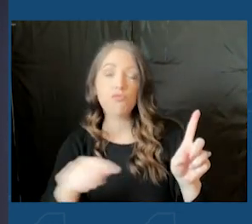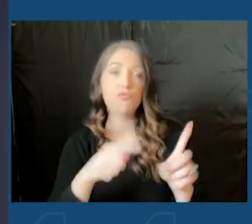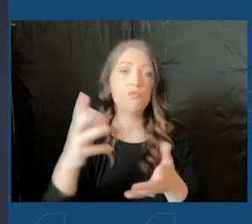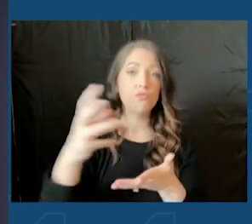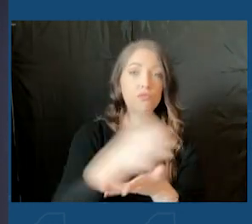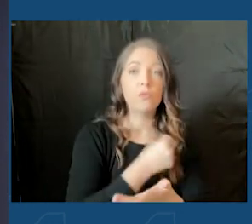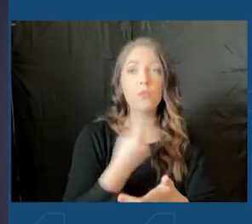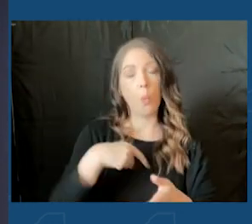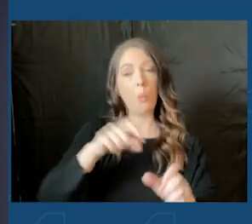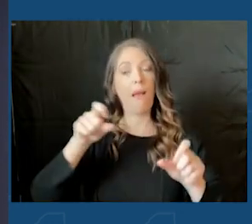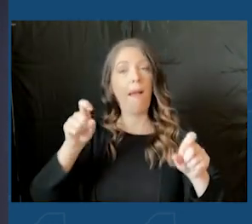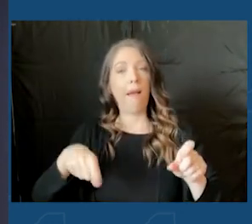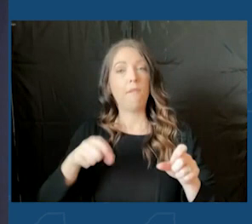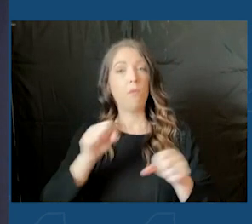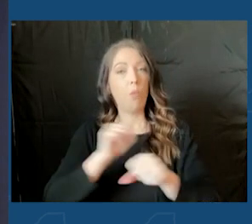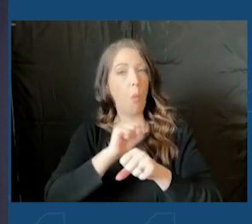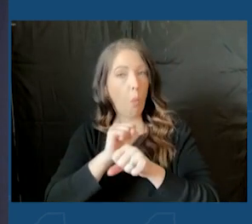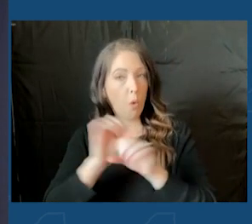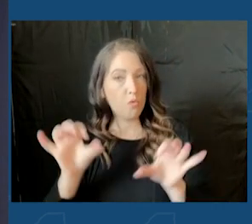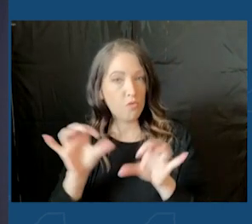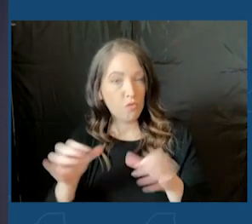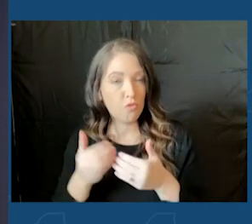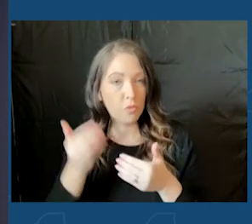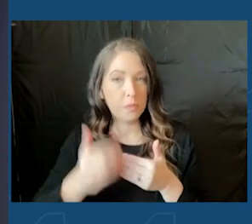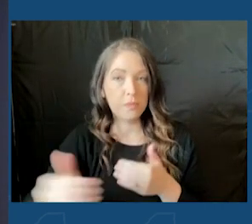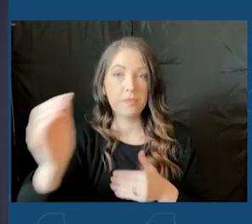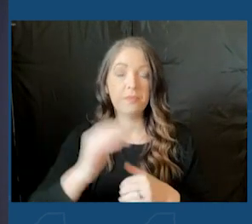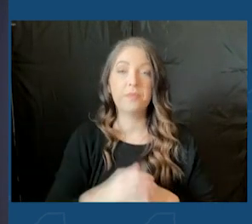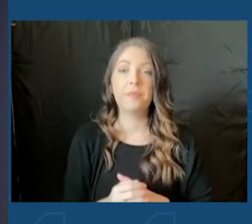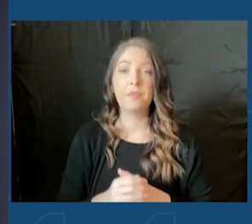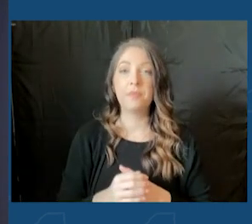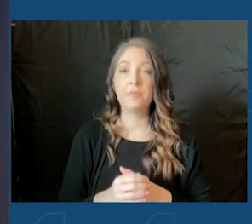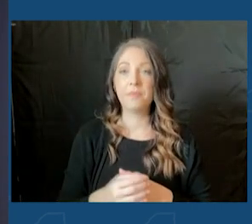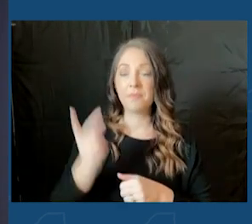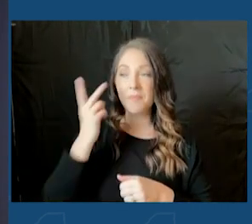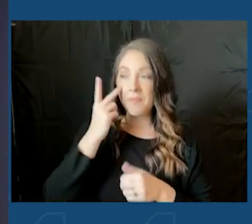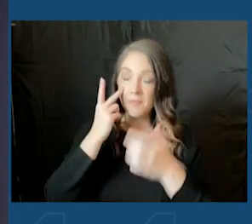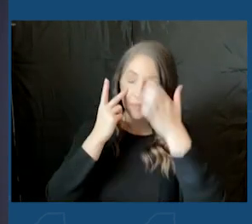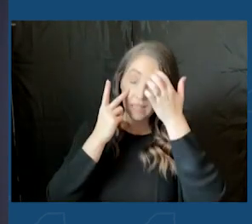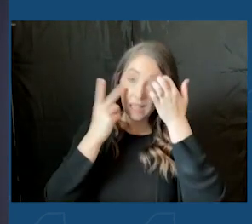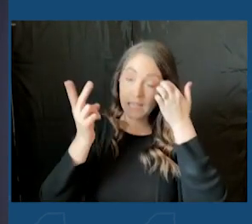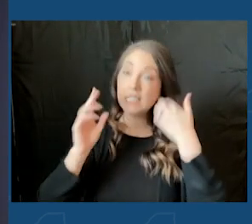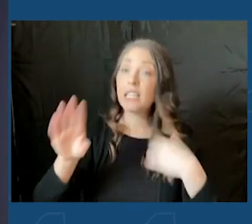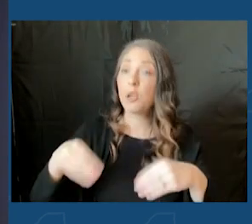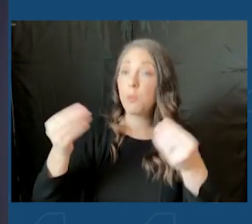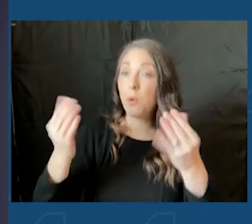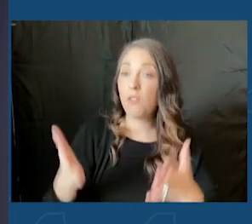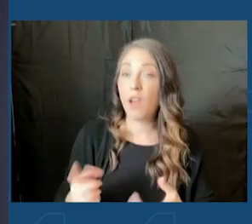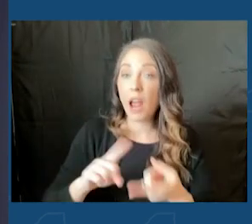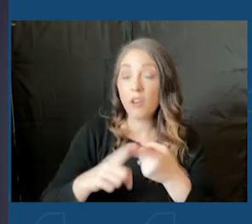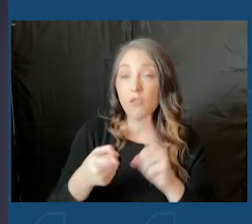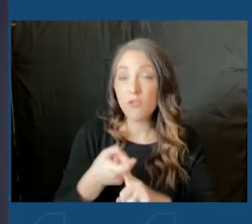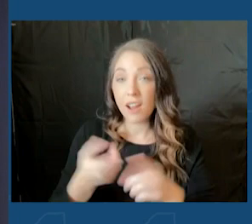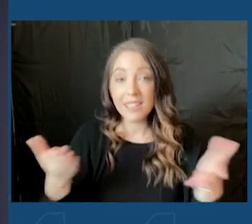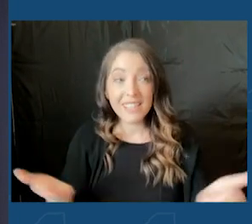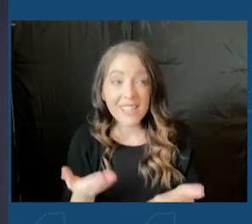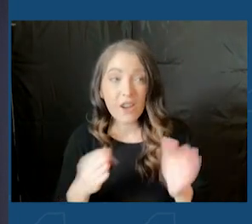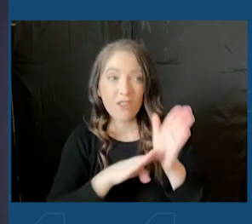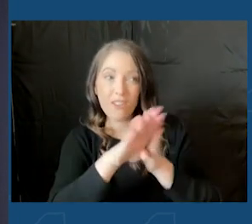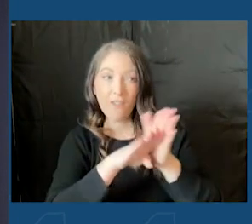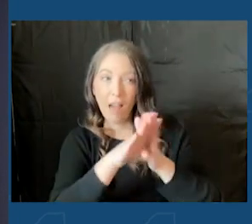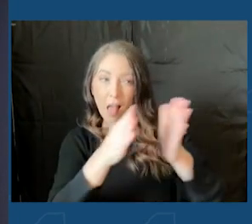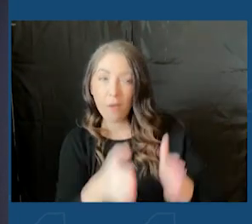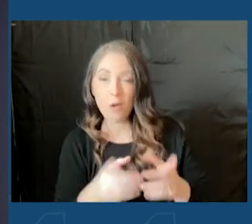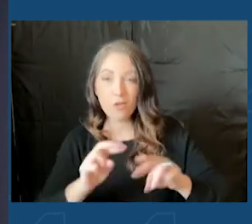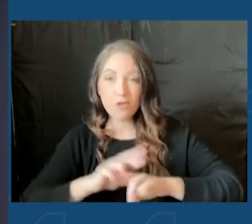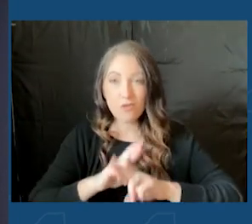to do. I see a lot of my advocate friends and provider friends and developers that are ready to go. We need